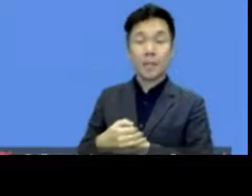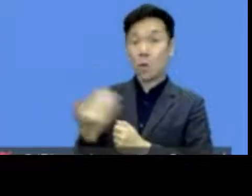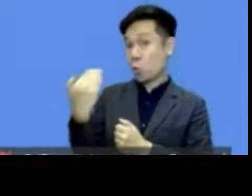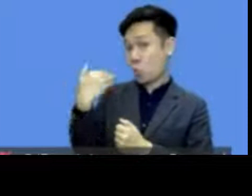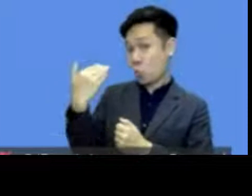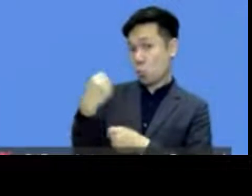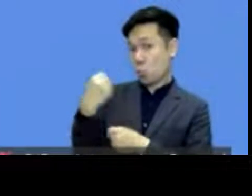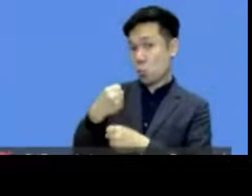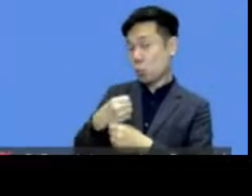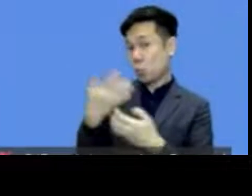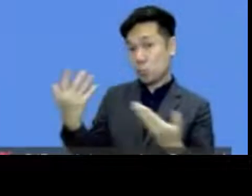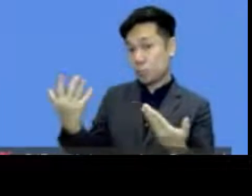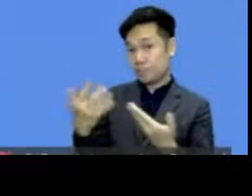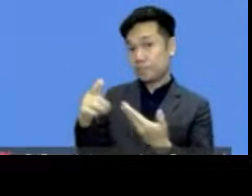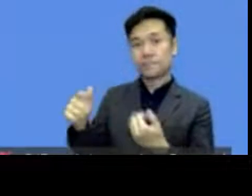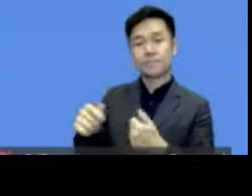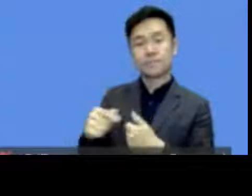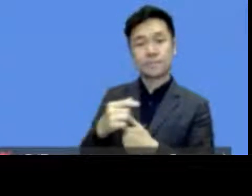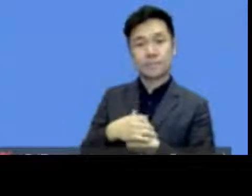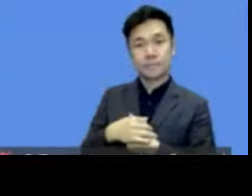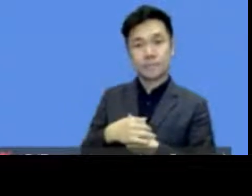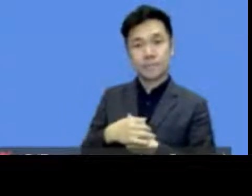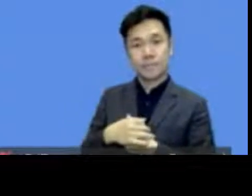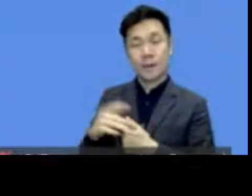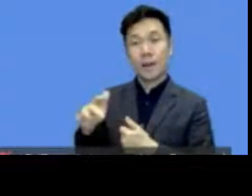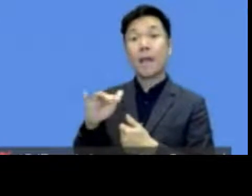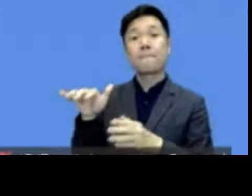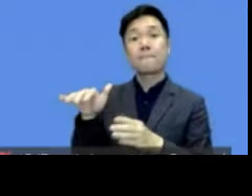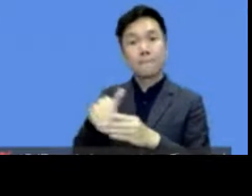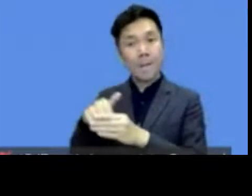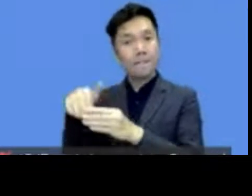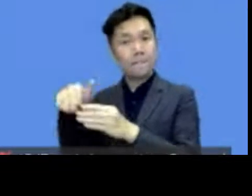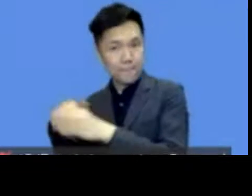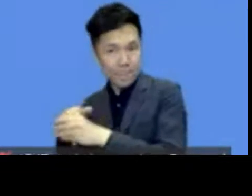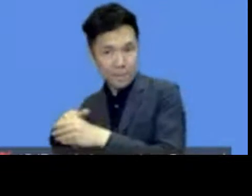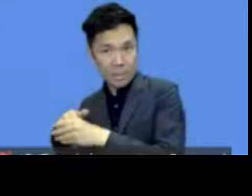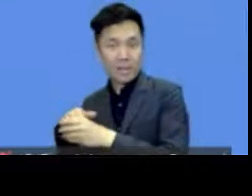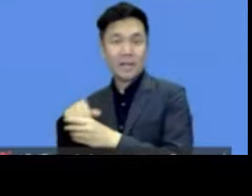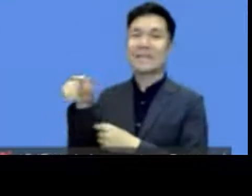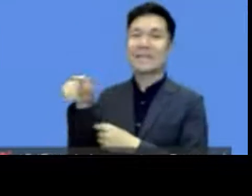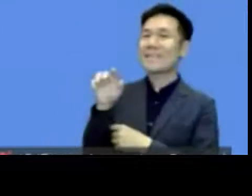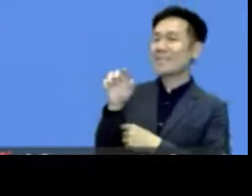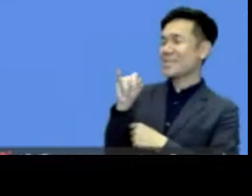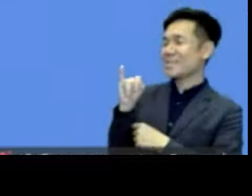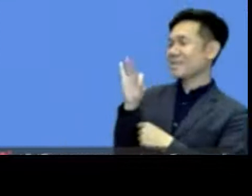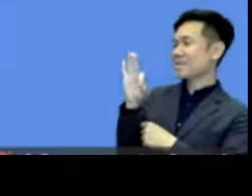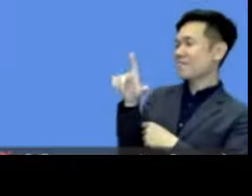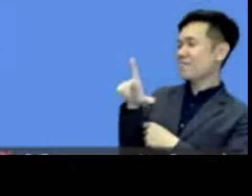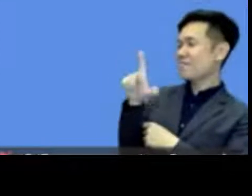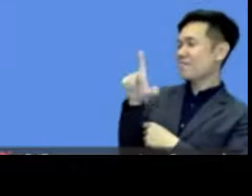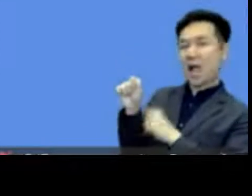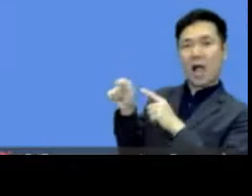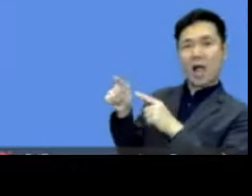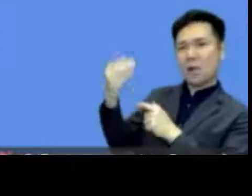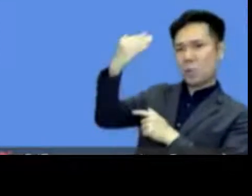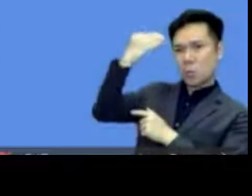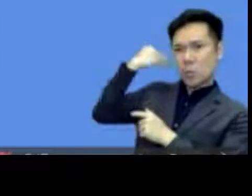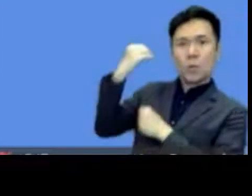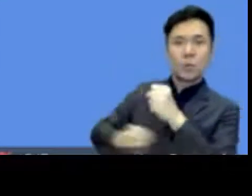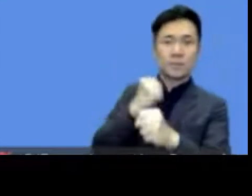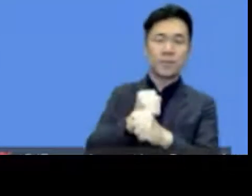consisting of the spin-off member organization of IFLA in